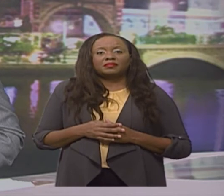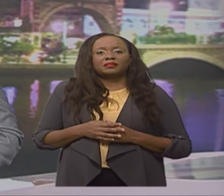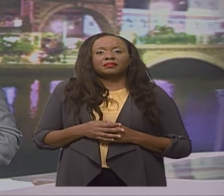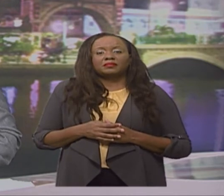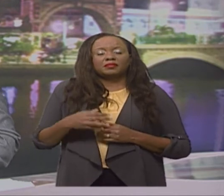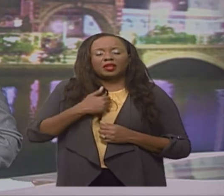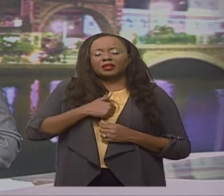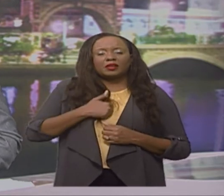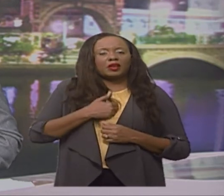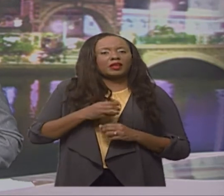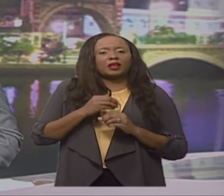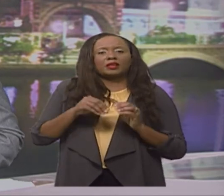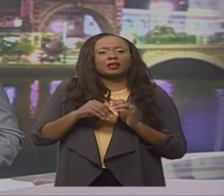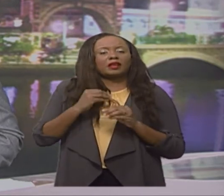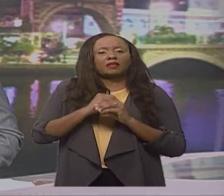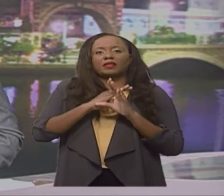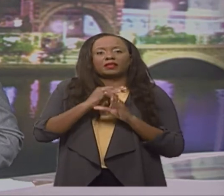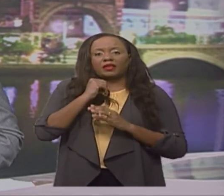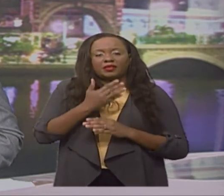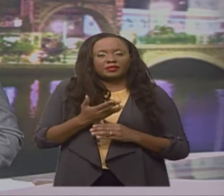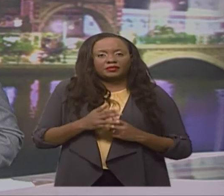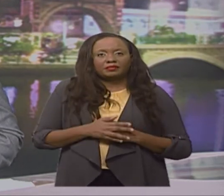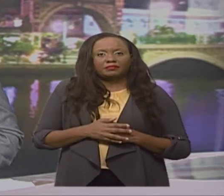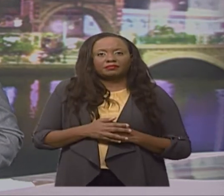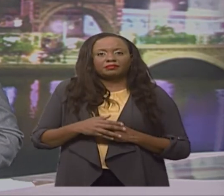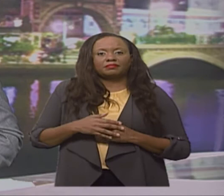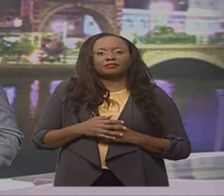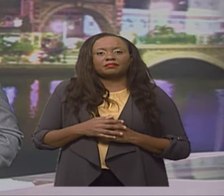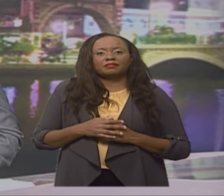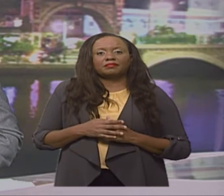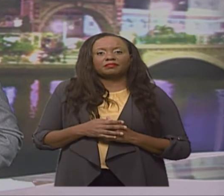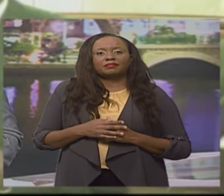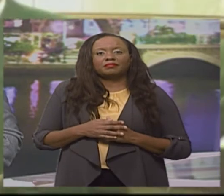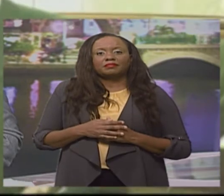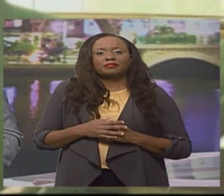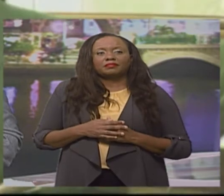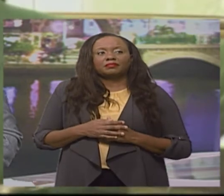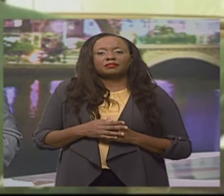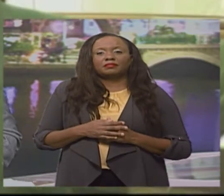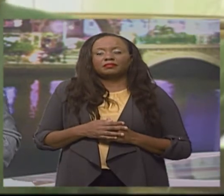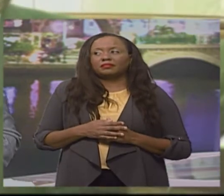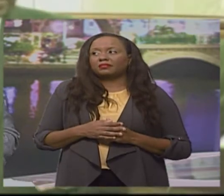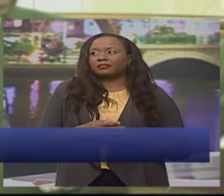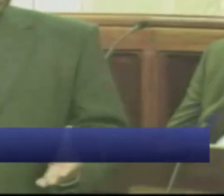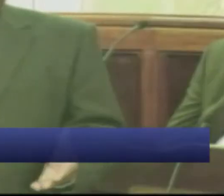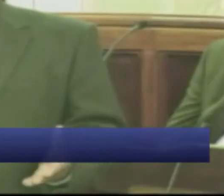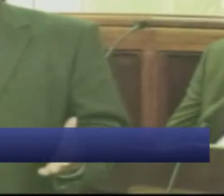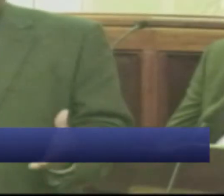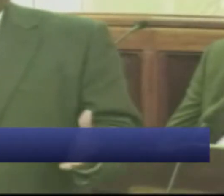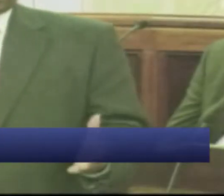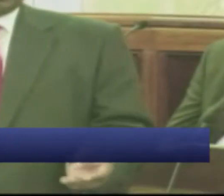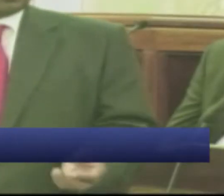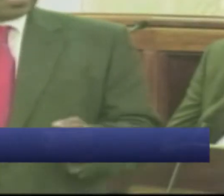We apologize for the absence of that extract. You don't need a new sewage plant. The